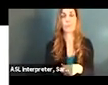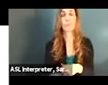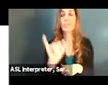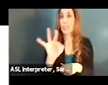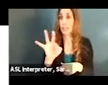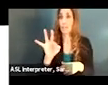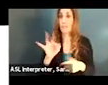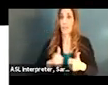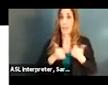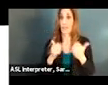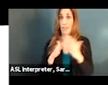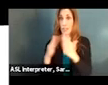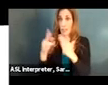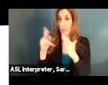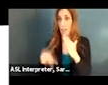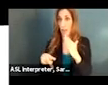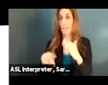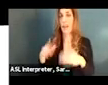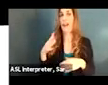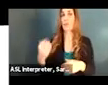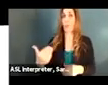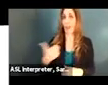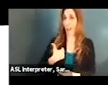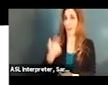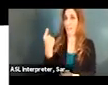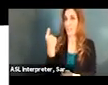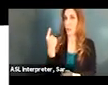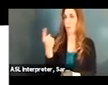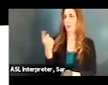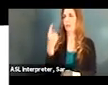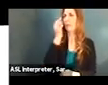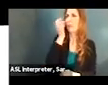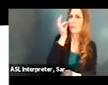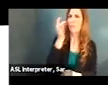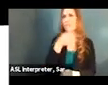and you have somebody that you're questioning